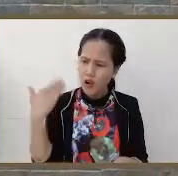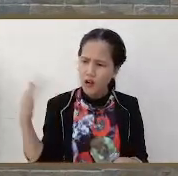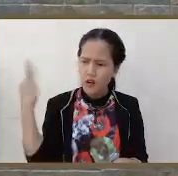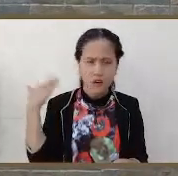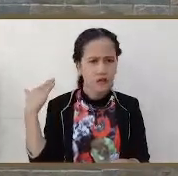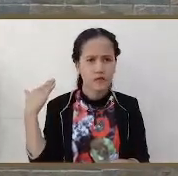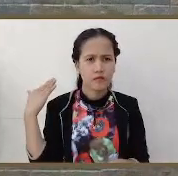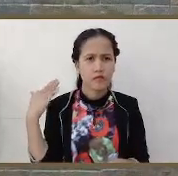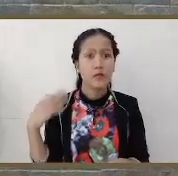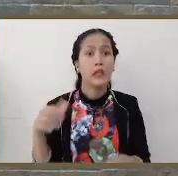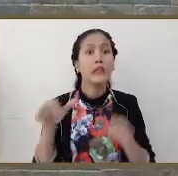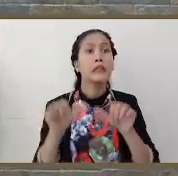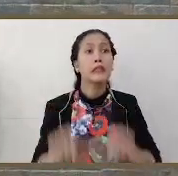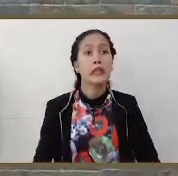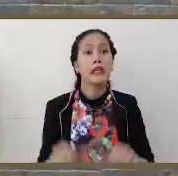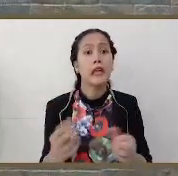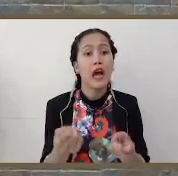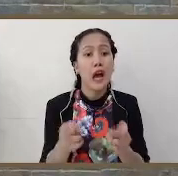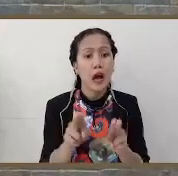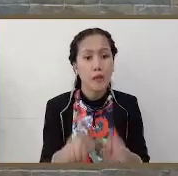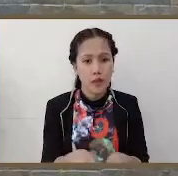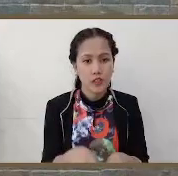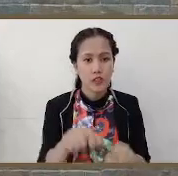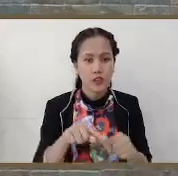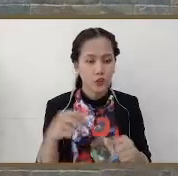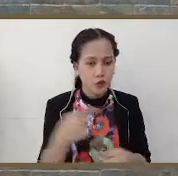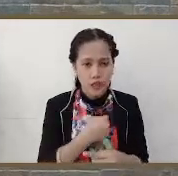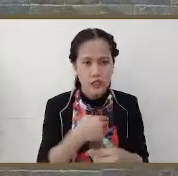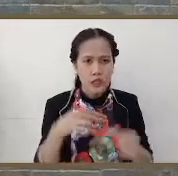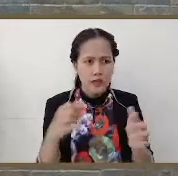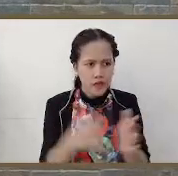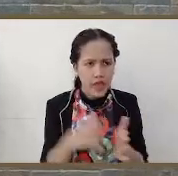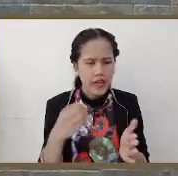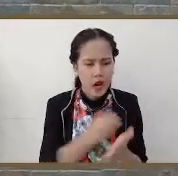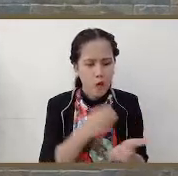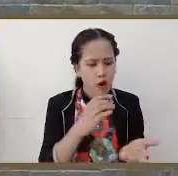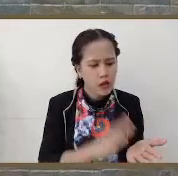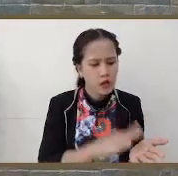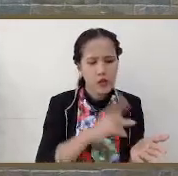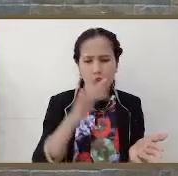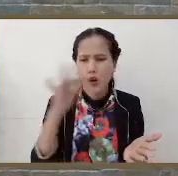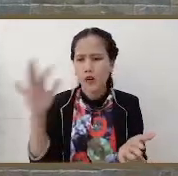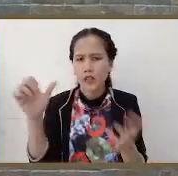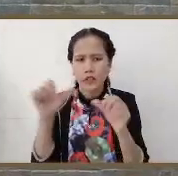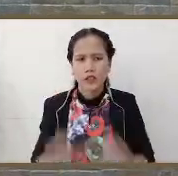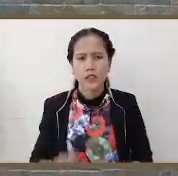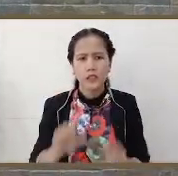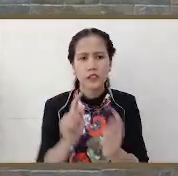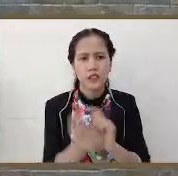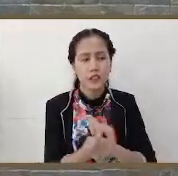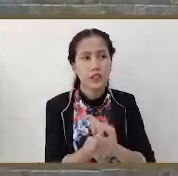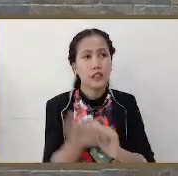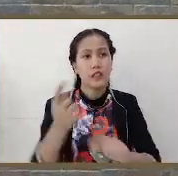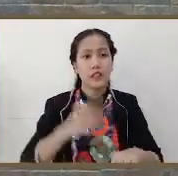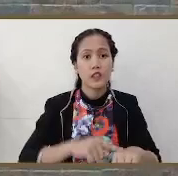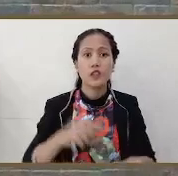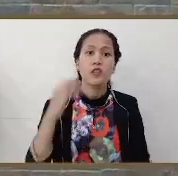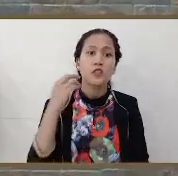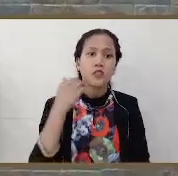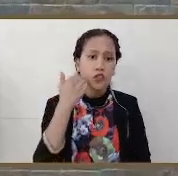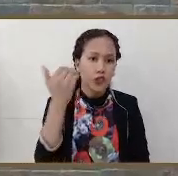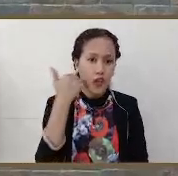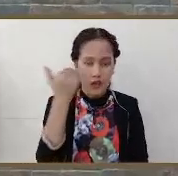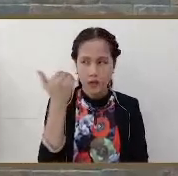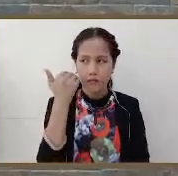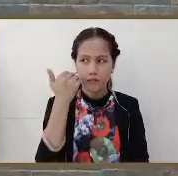us that our glory can be turned into shame. Kaya nga sabi ko po sa inyo kanina, being a blessed recipient